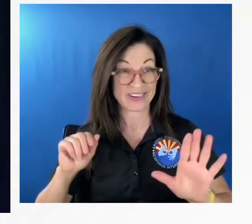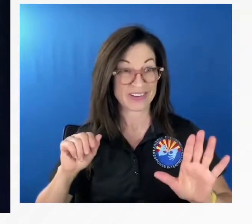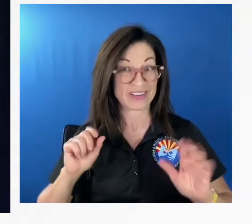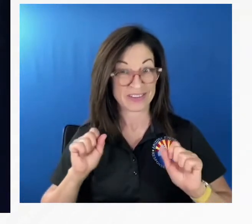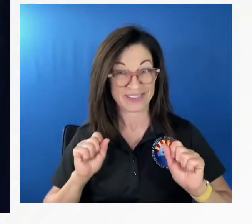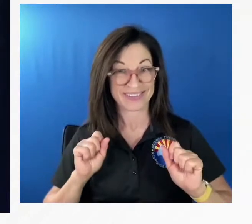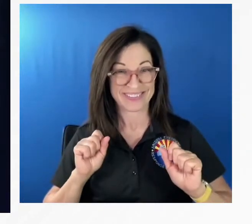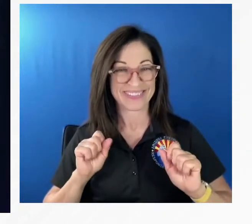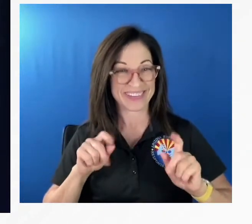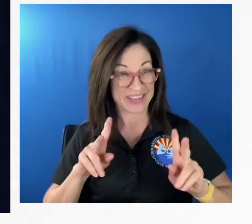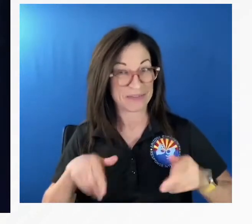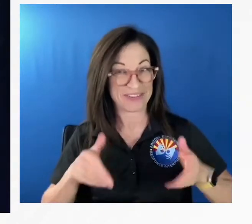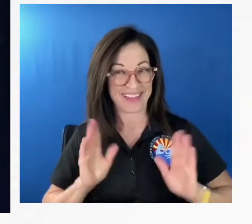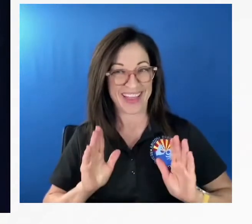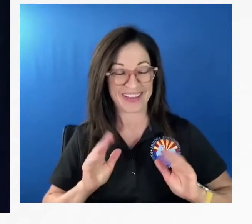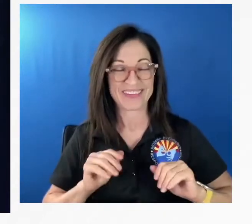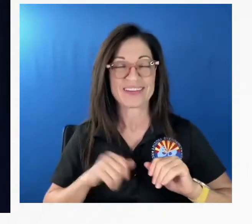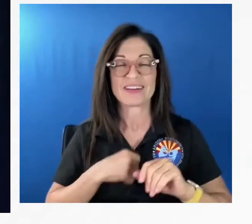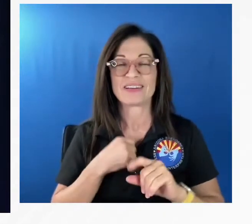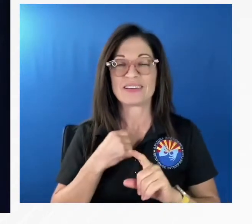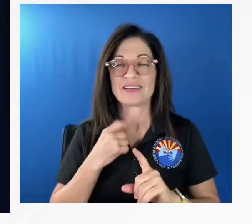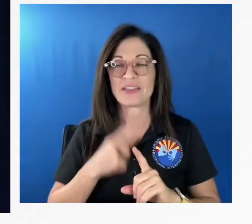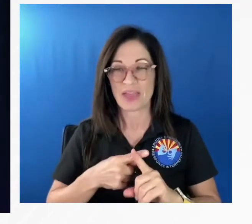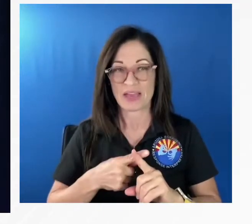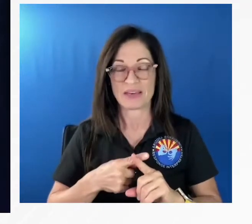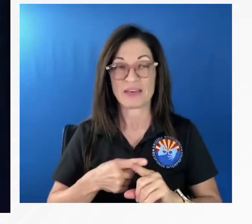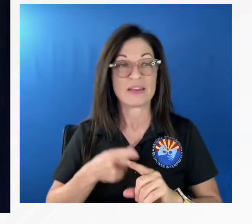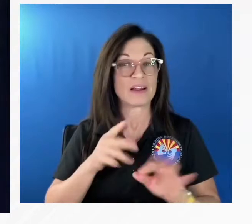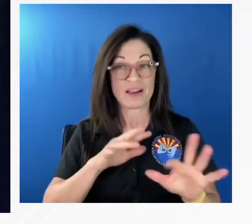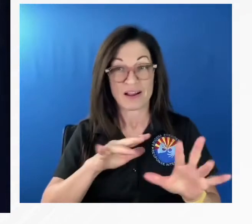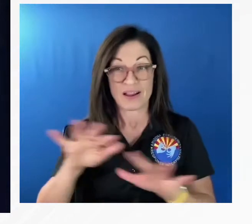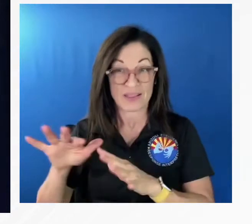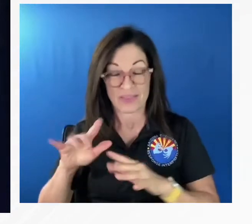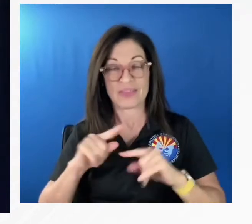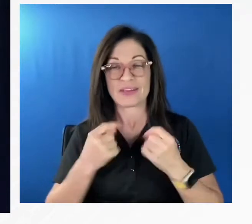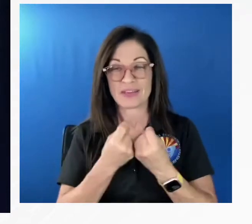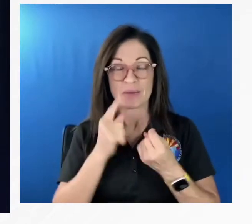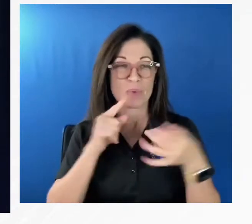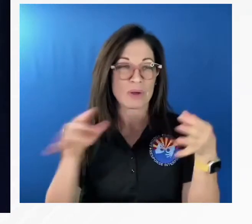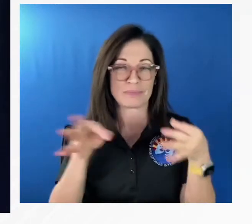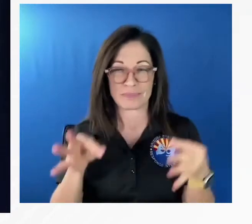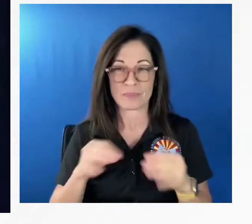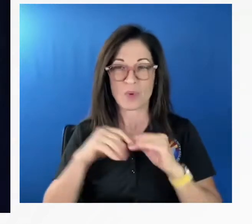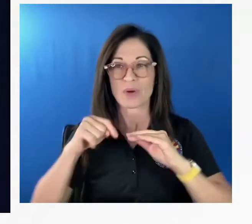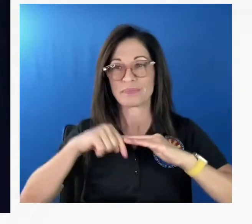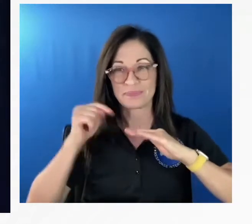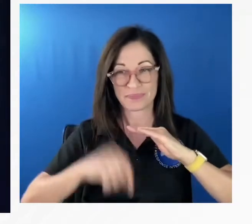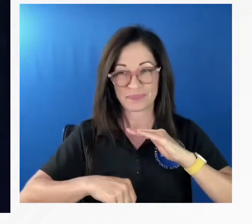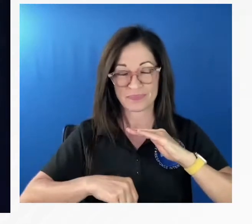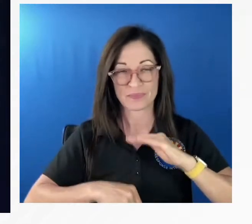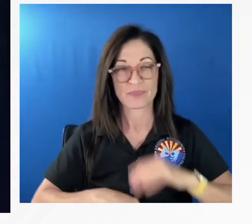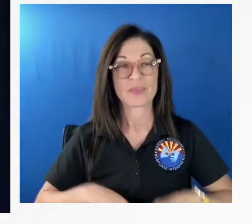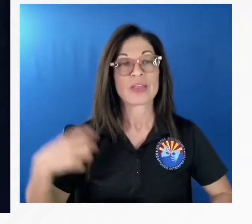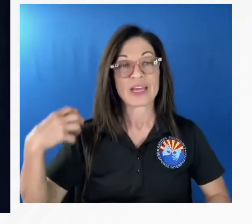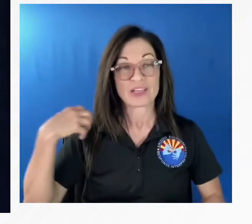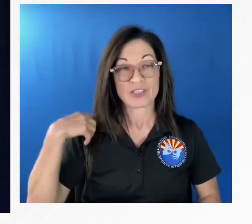permission, and then afterwards the team will then do the deeper dive, and then Chief